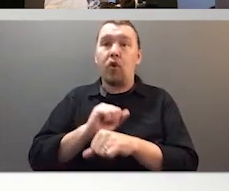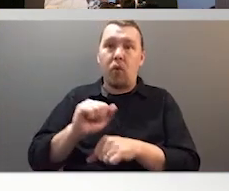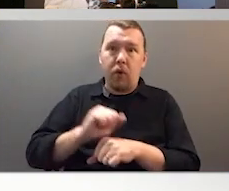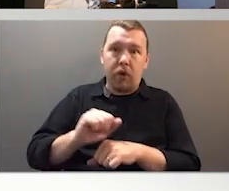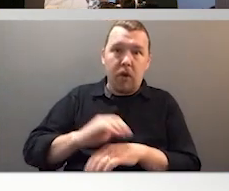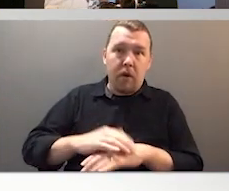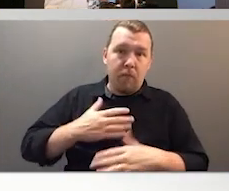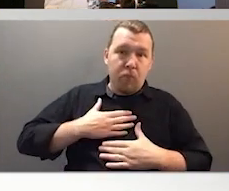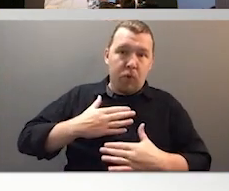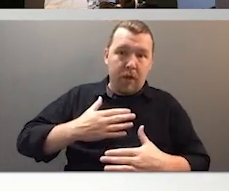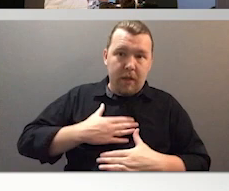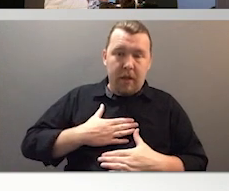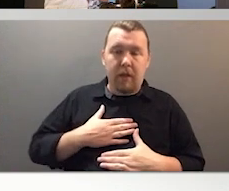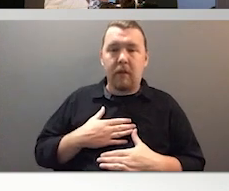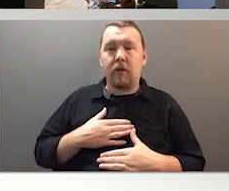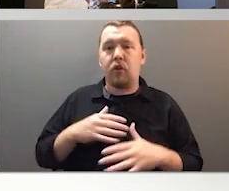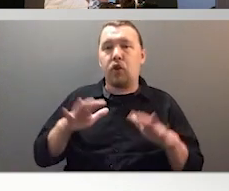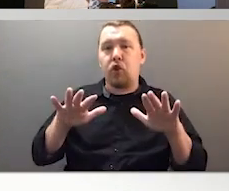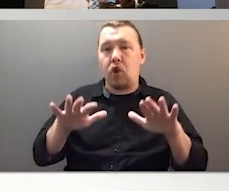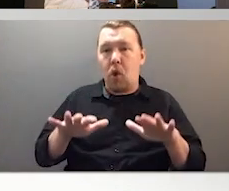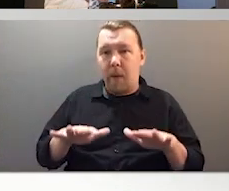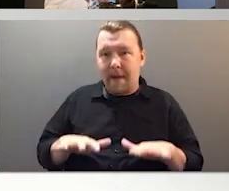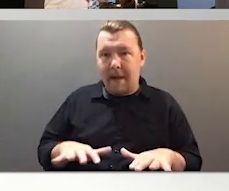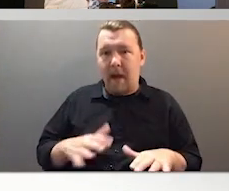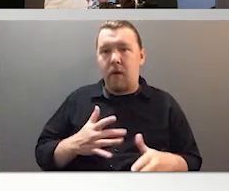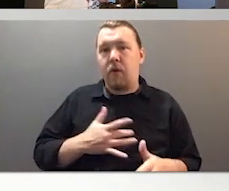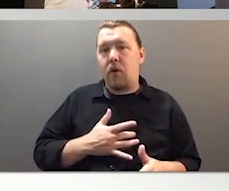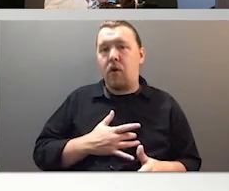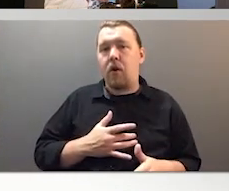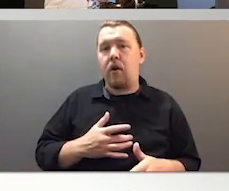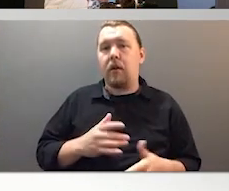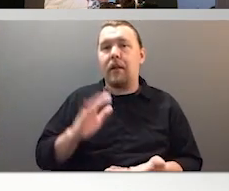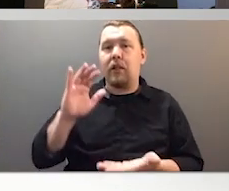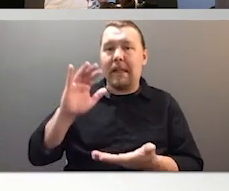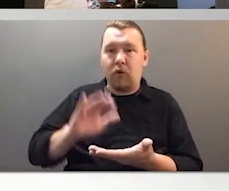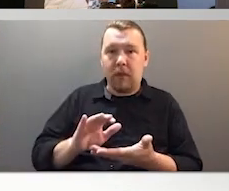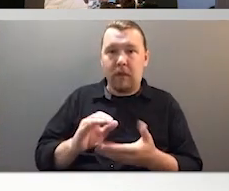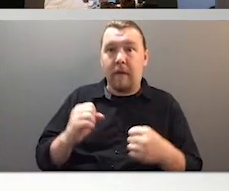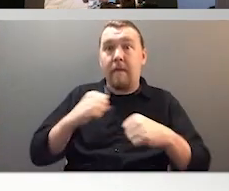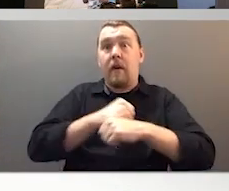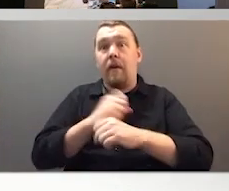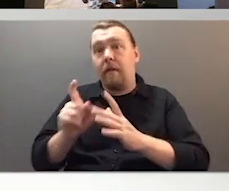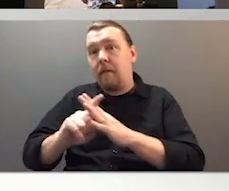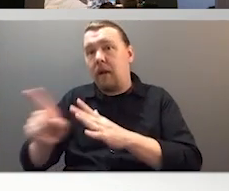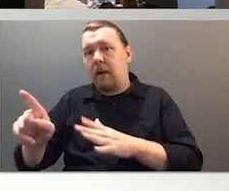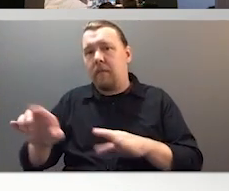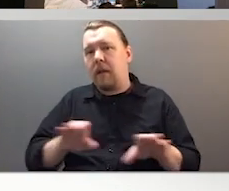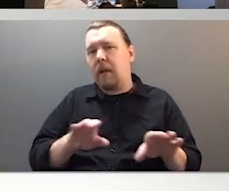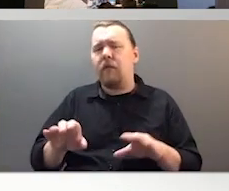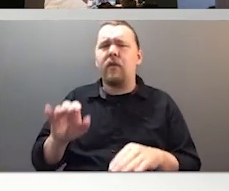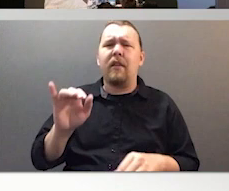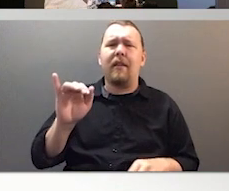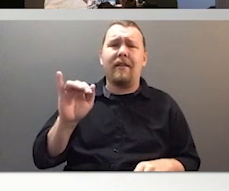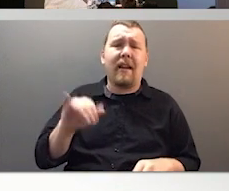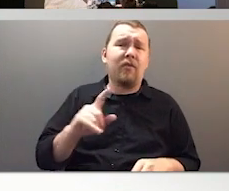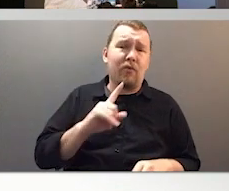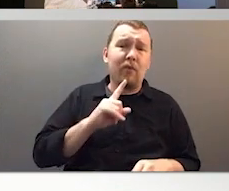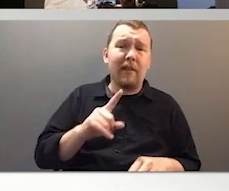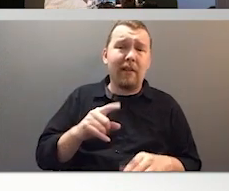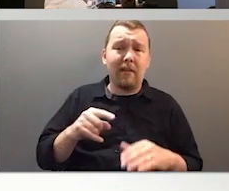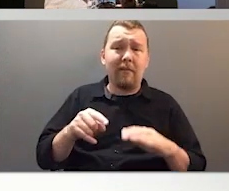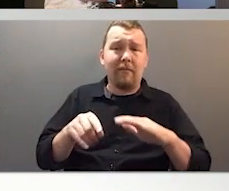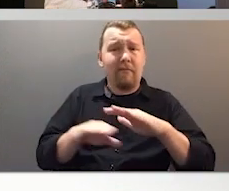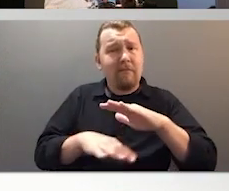on slowing the heart rate down, working on decreasing those fight, flight, freeze behaviors, which is kind of the underlying cause of some of